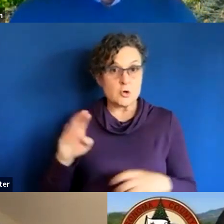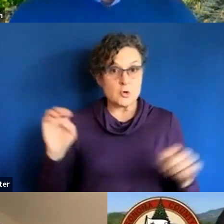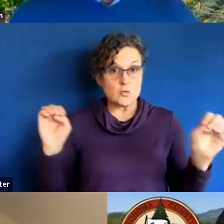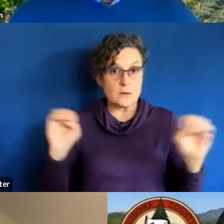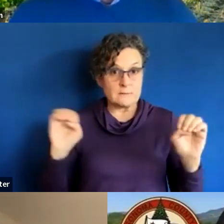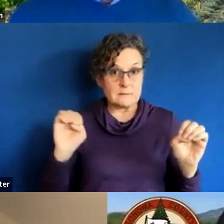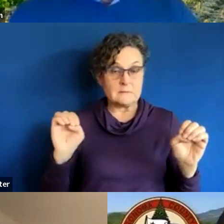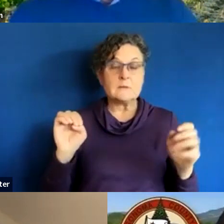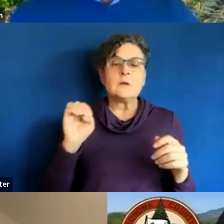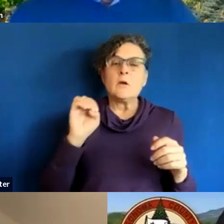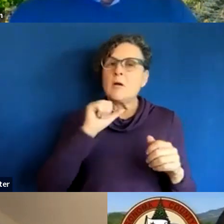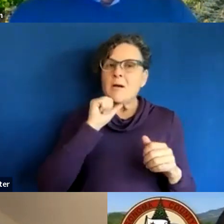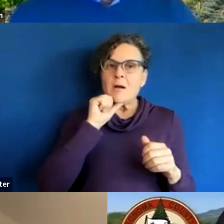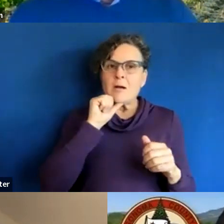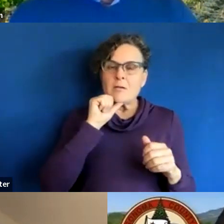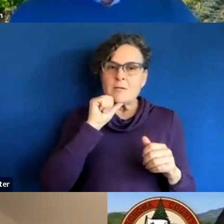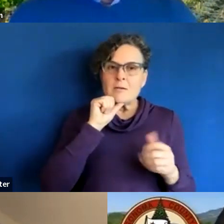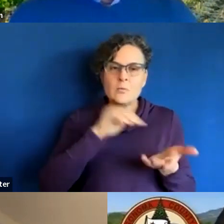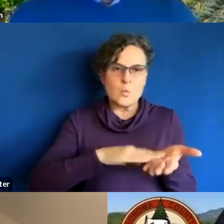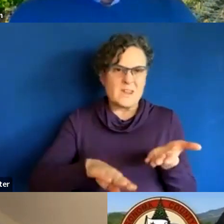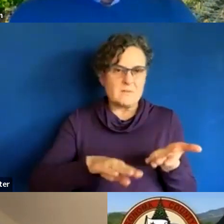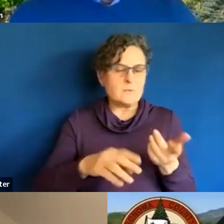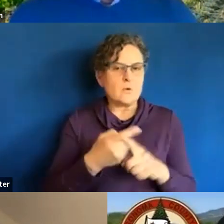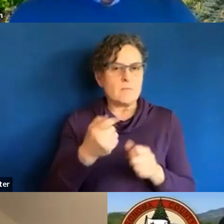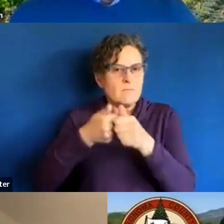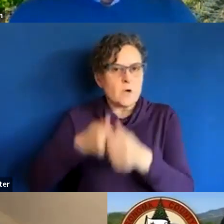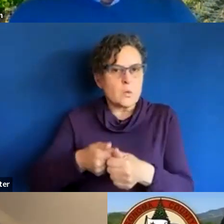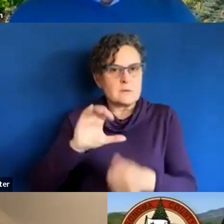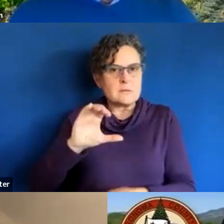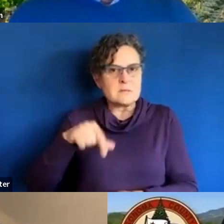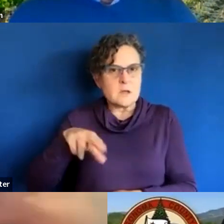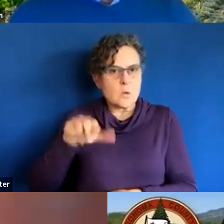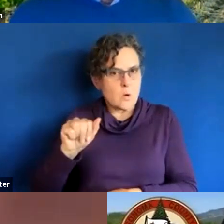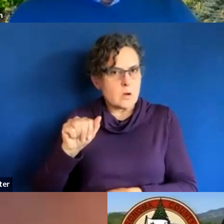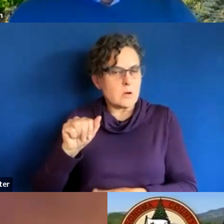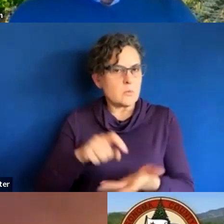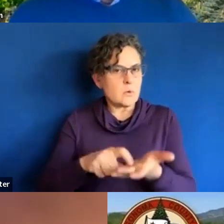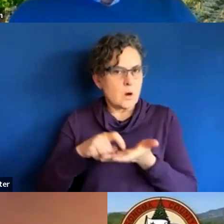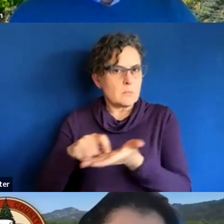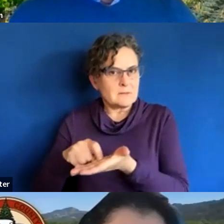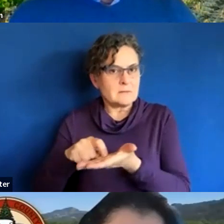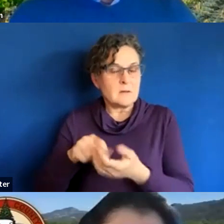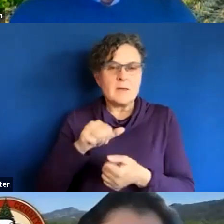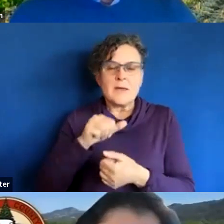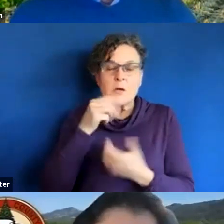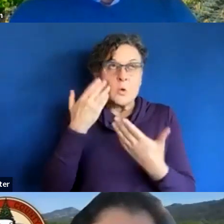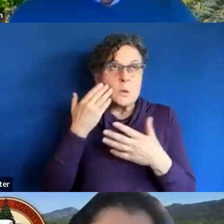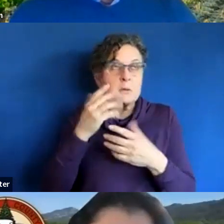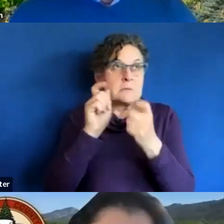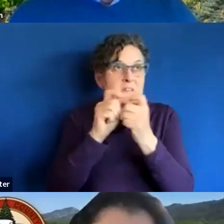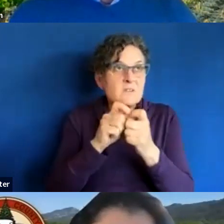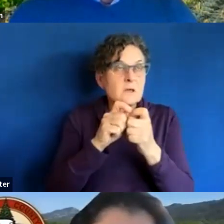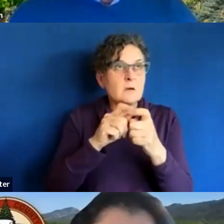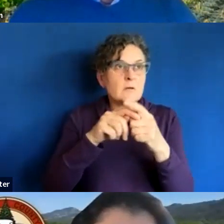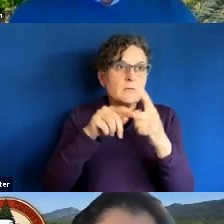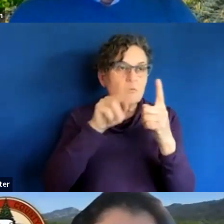CEQA requirements under the government code and public resources code. I don't have those specifically offhand, but when I